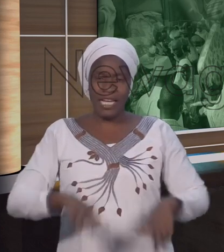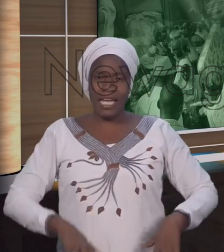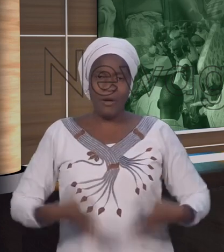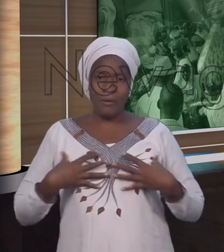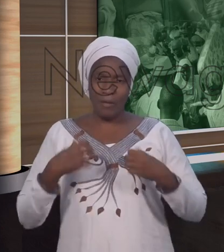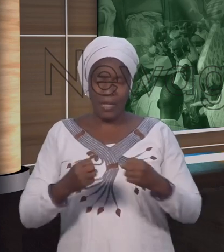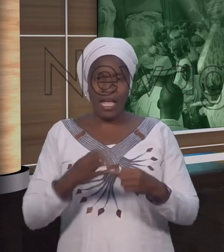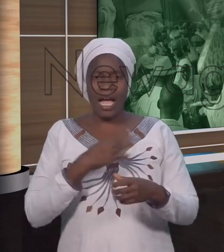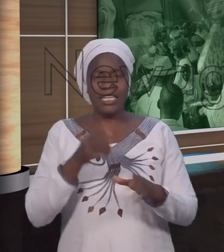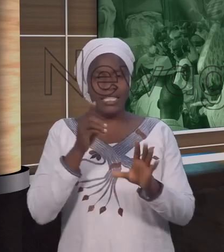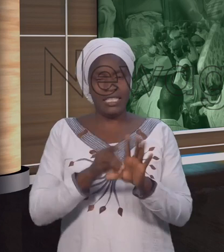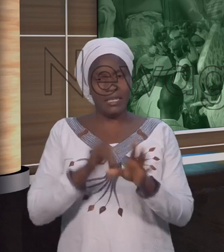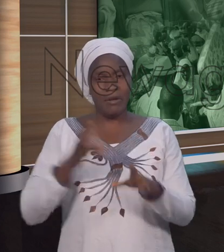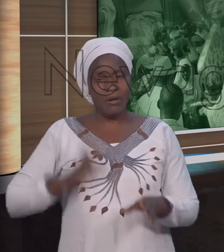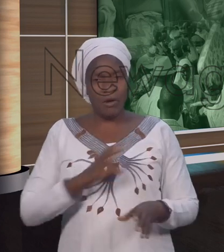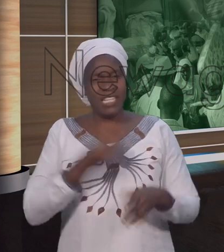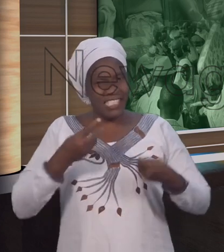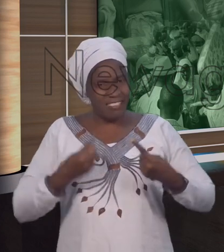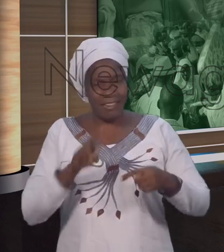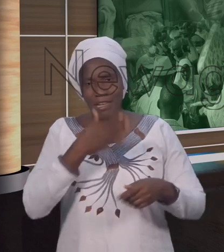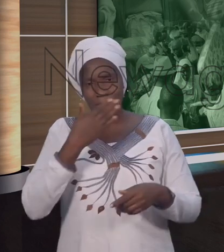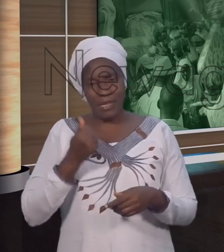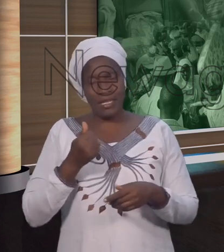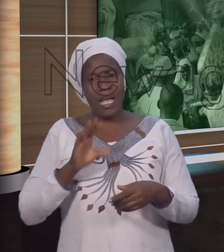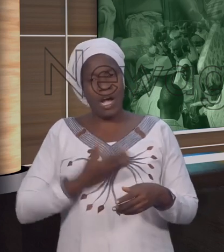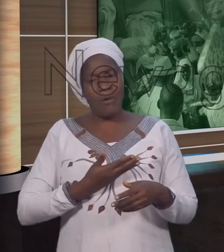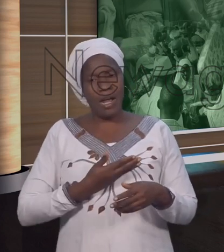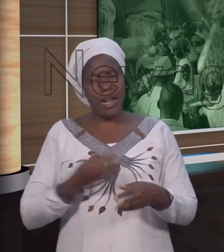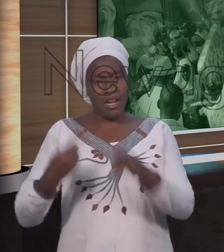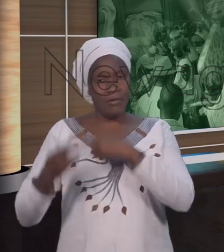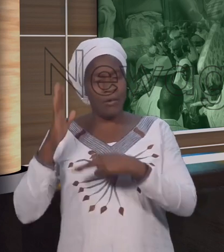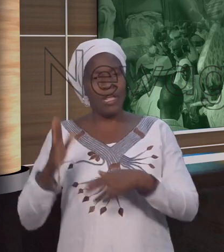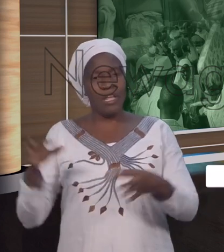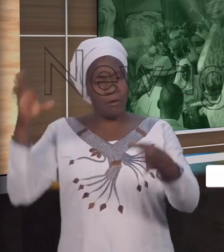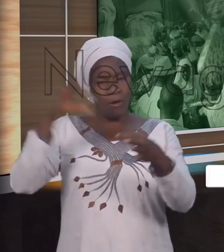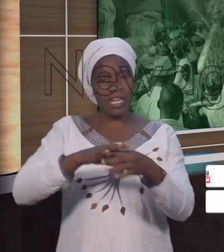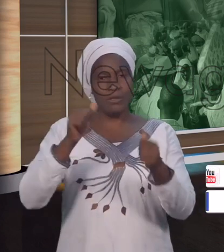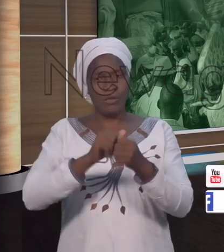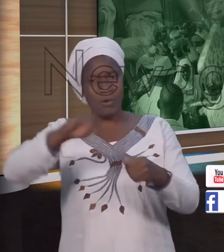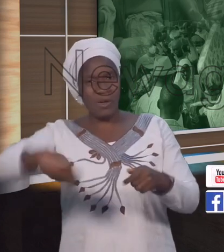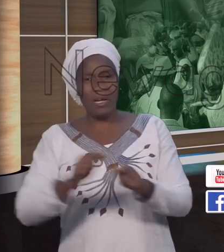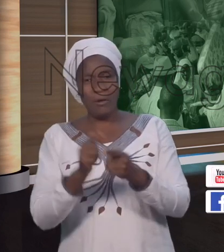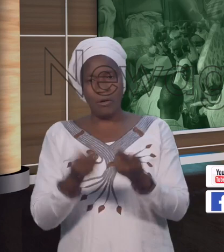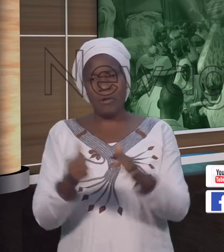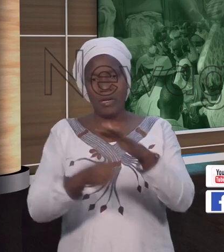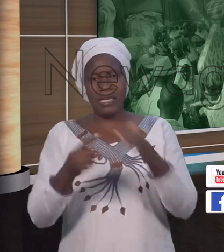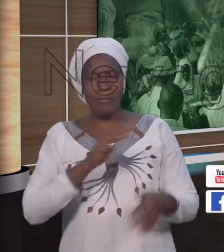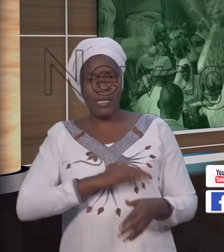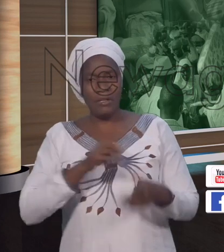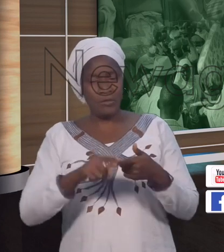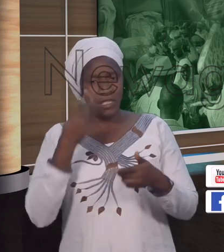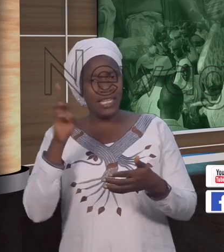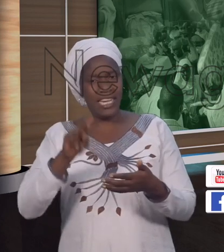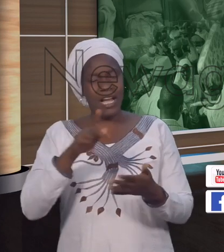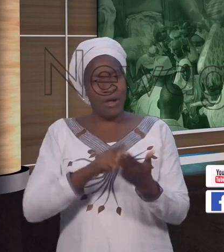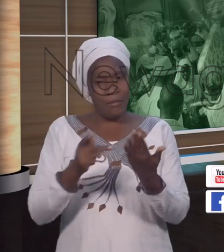is the Disability Commission thriving under the ministry? Our review will spill over to include some agencies under the ministry to